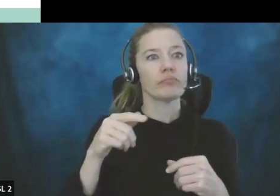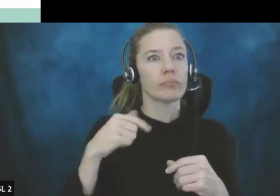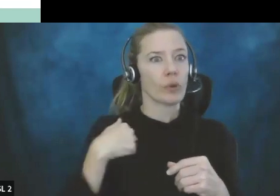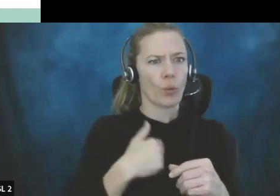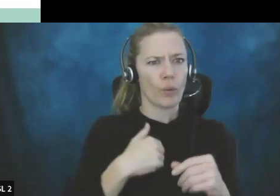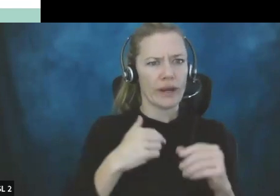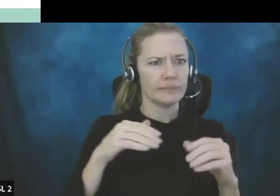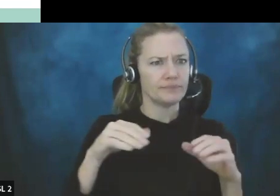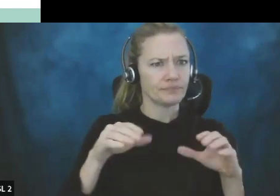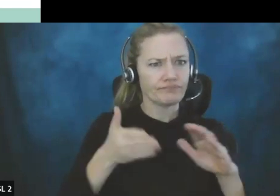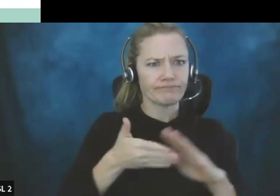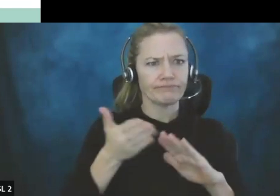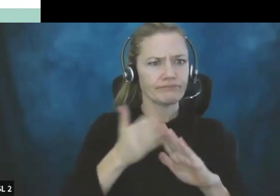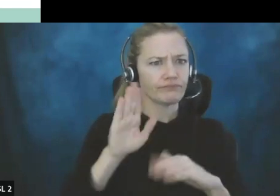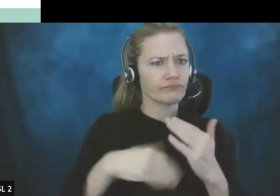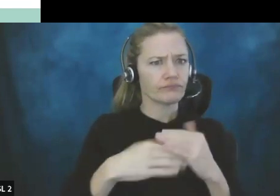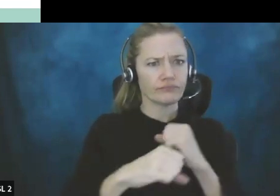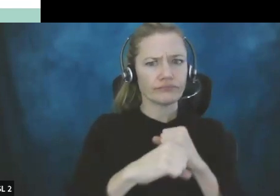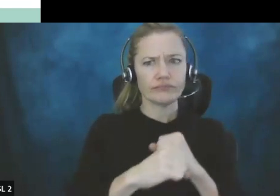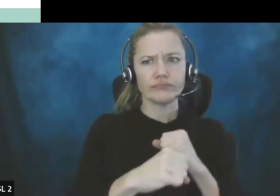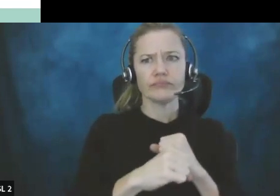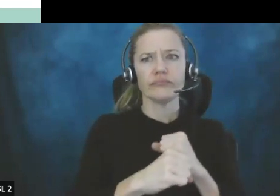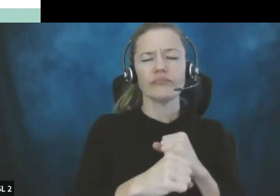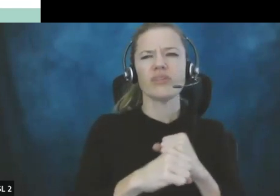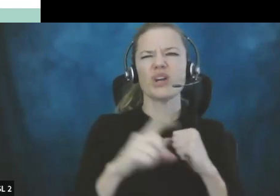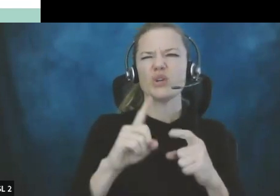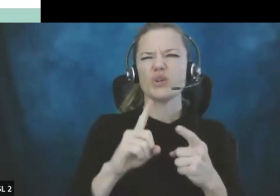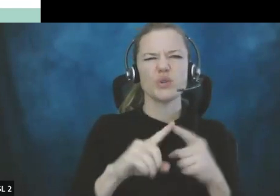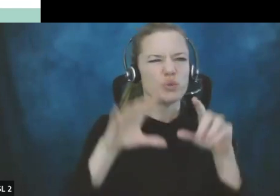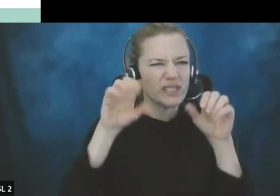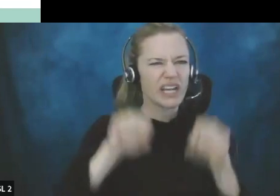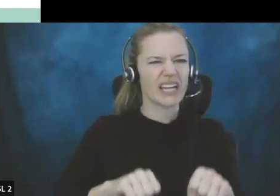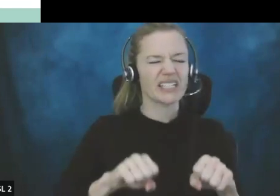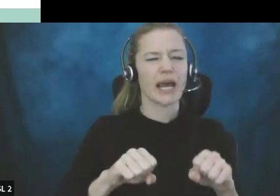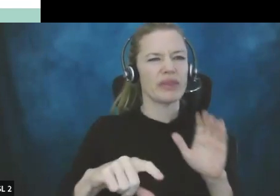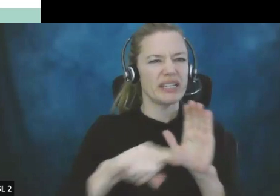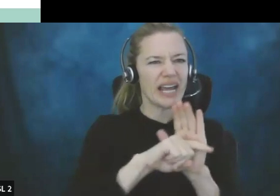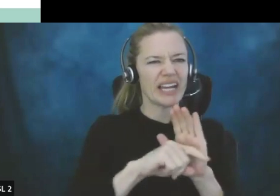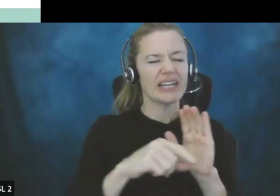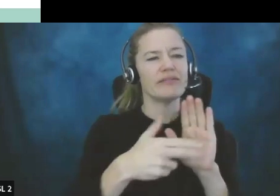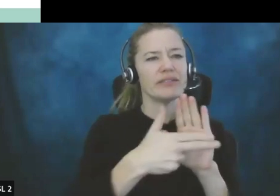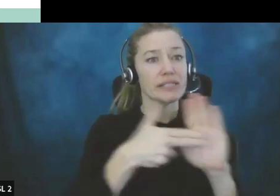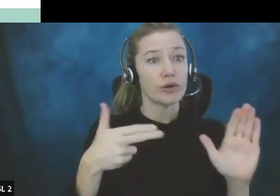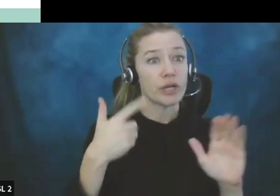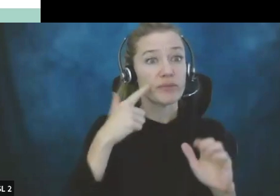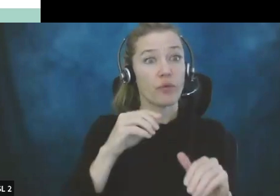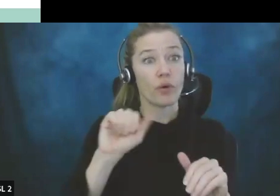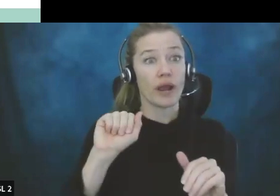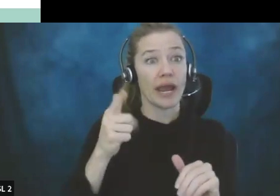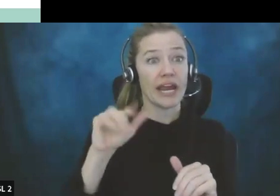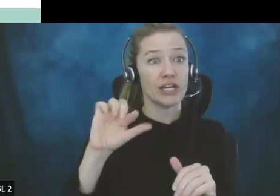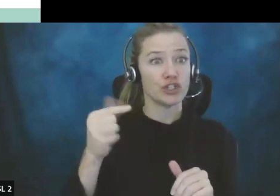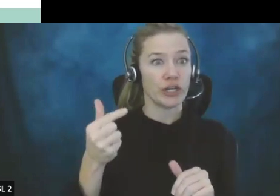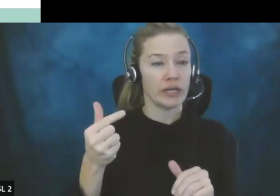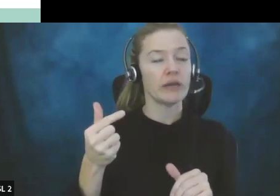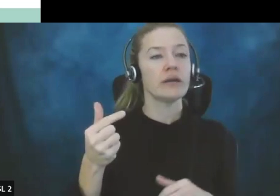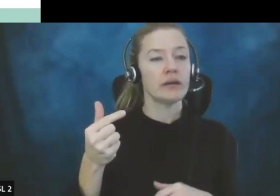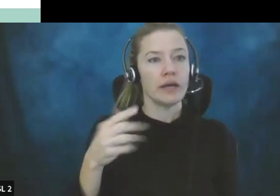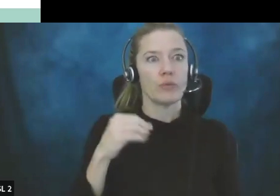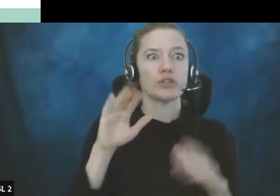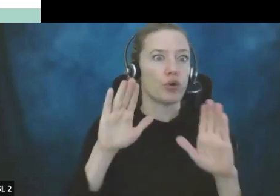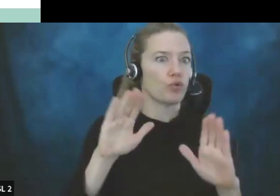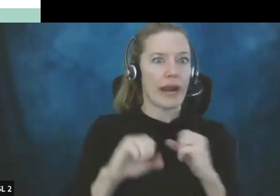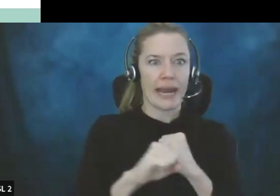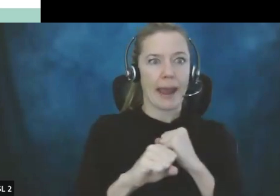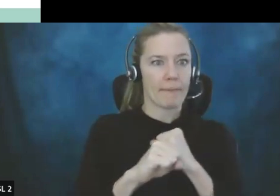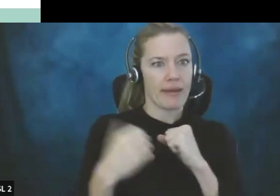did a whole campaign to disrupt how the negative stereotypes of aging come across, and it was a great